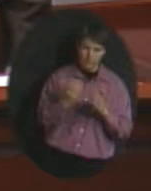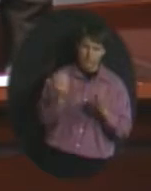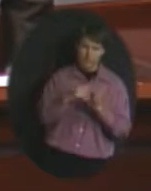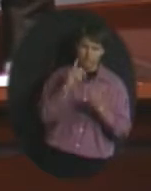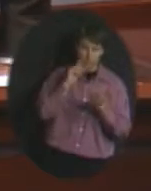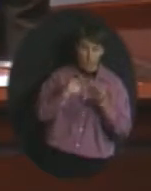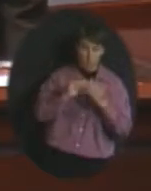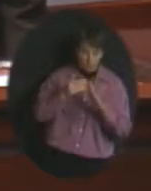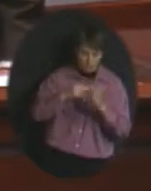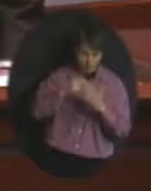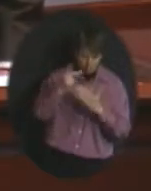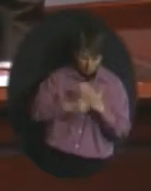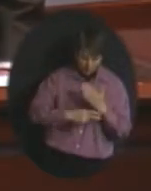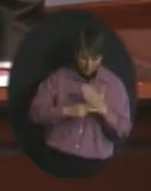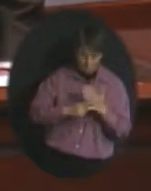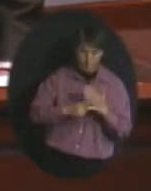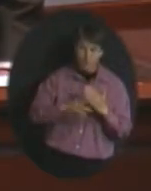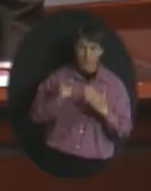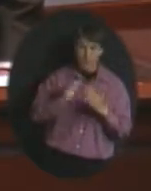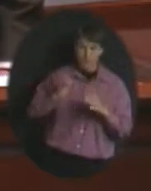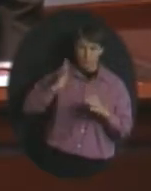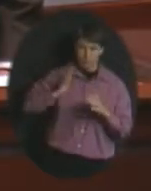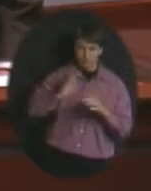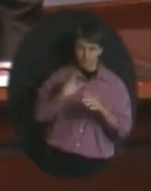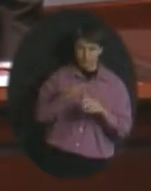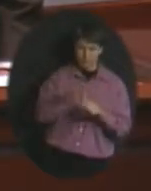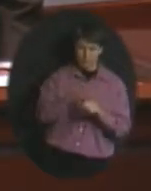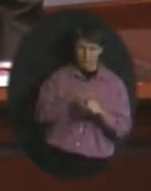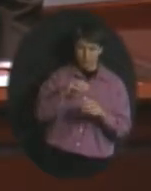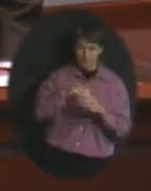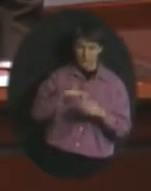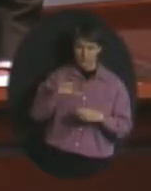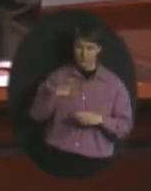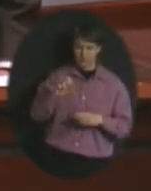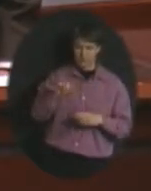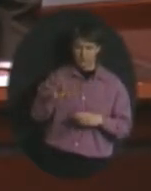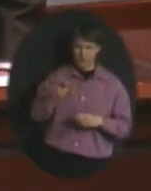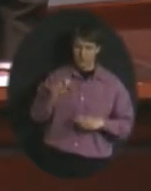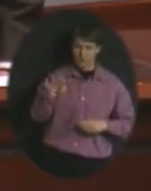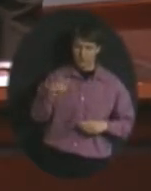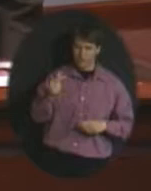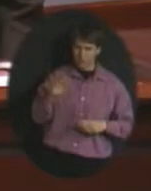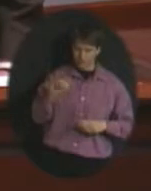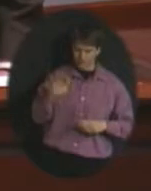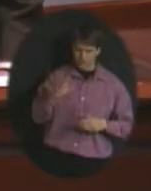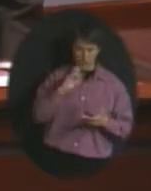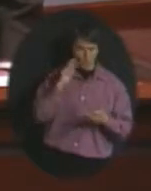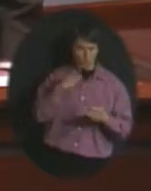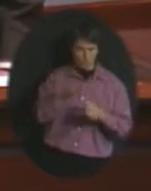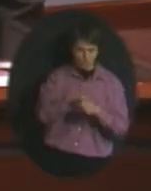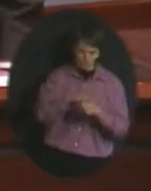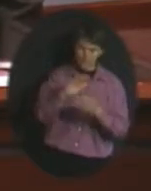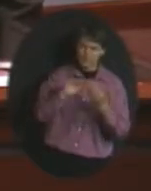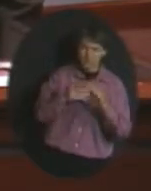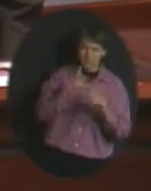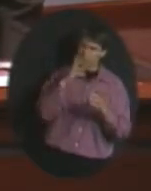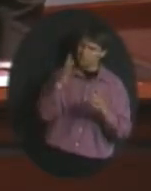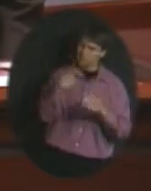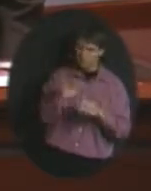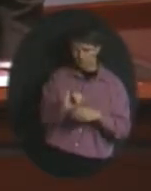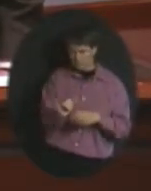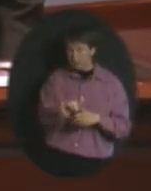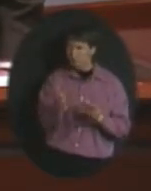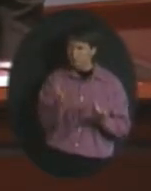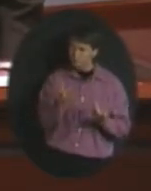community program that has previously been located at Center of Grace. So the location in town is very similar. And